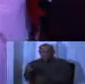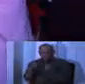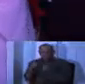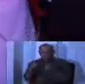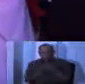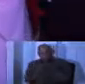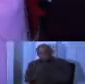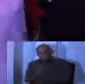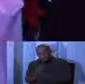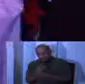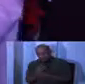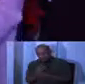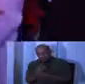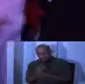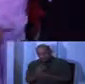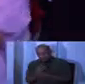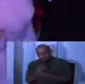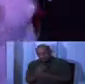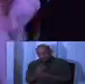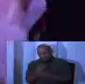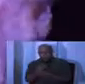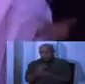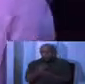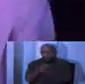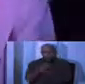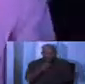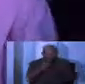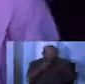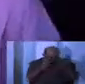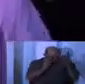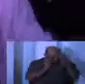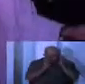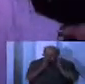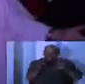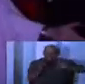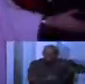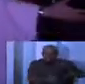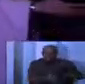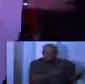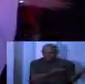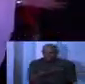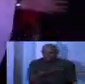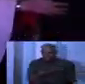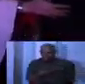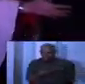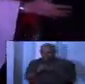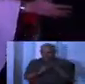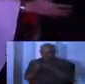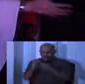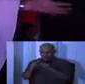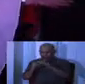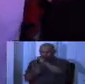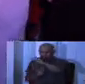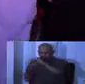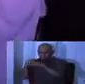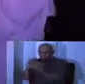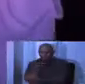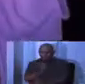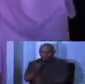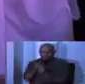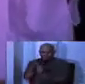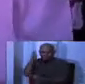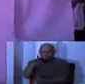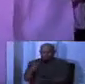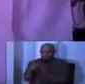world, transcended the world, came to build a bridge between us and God, and to show us